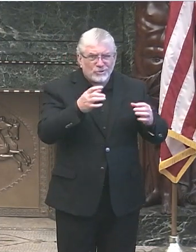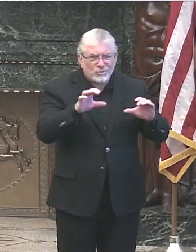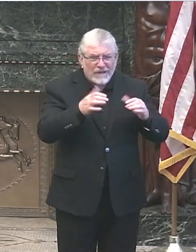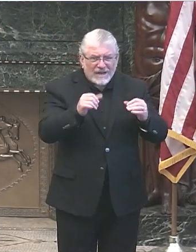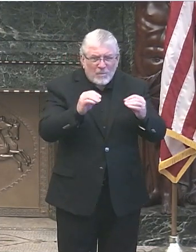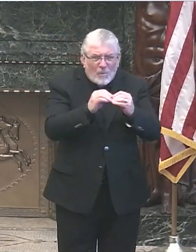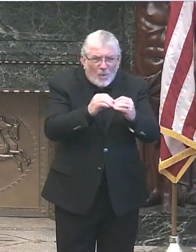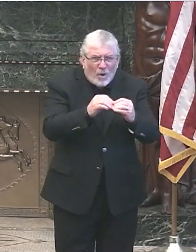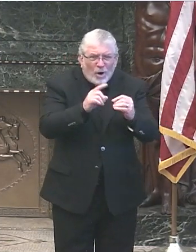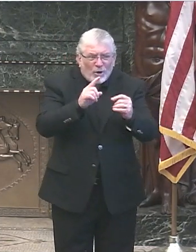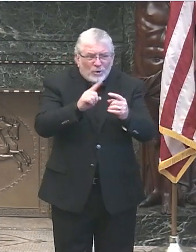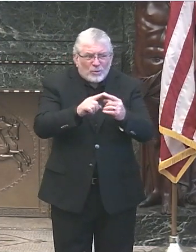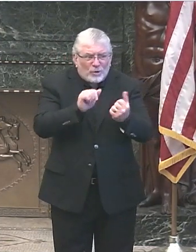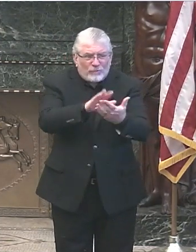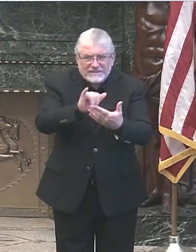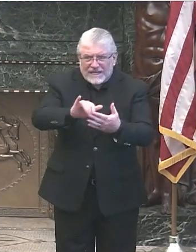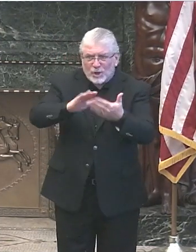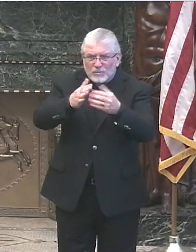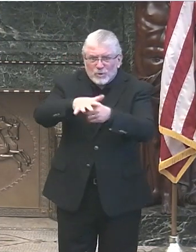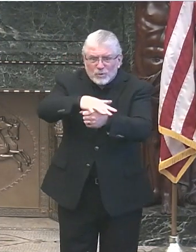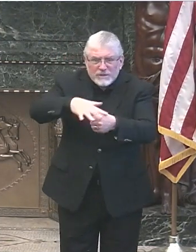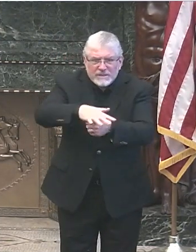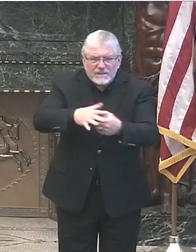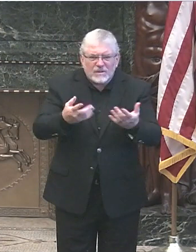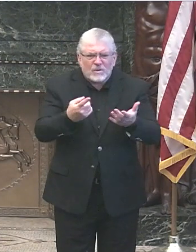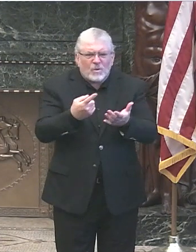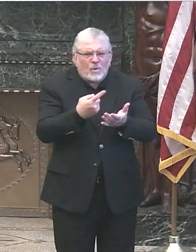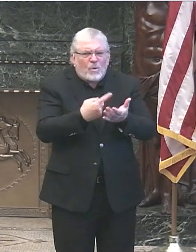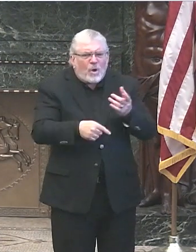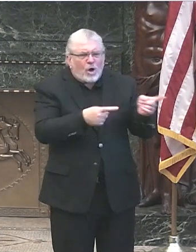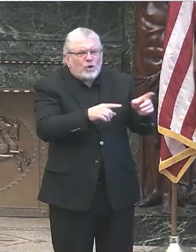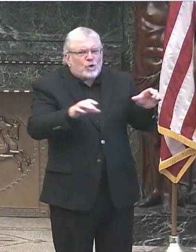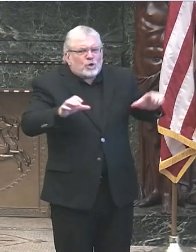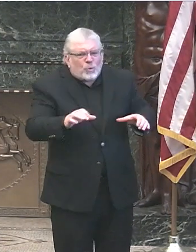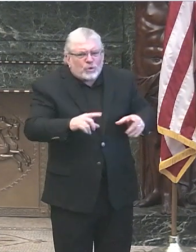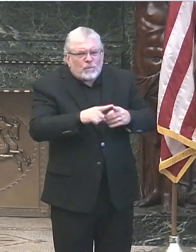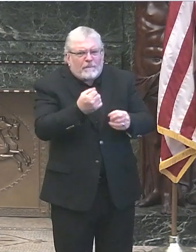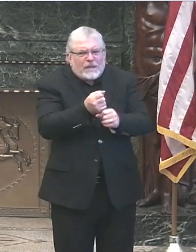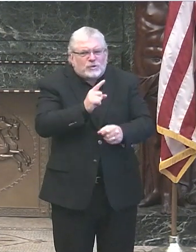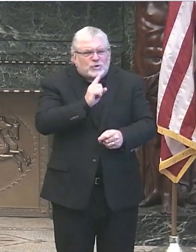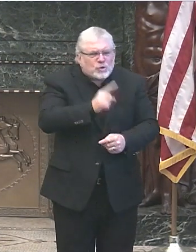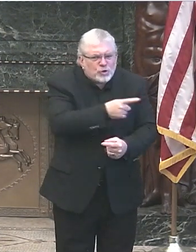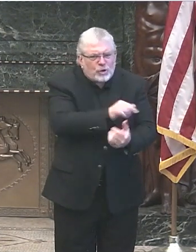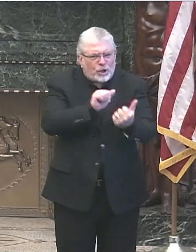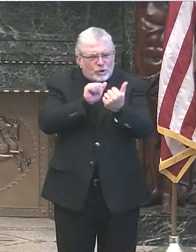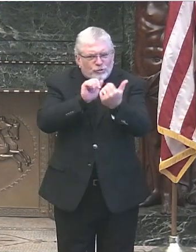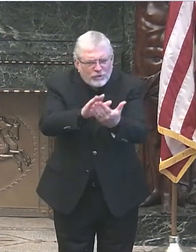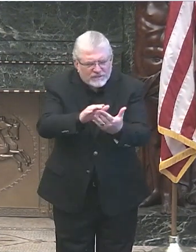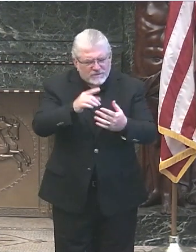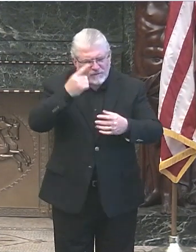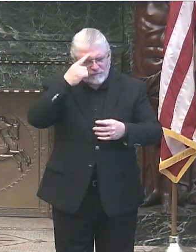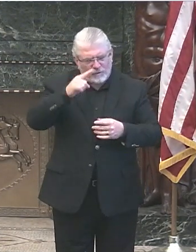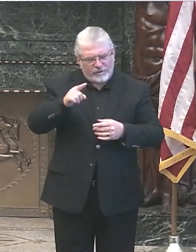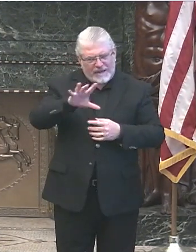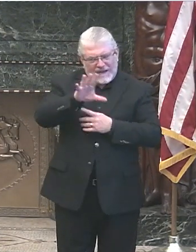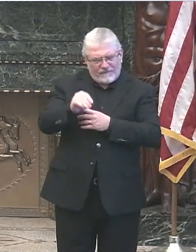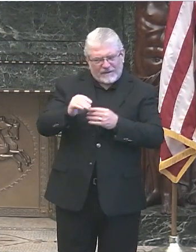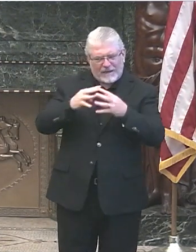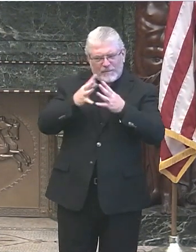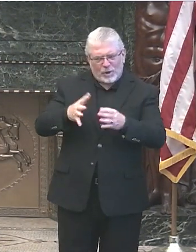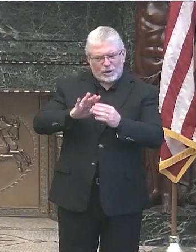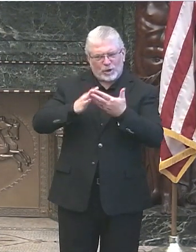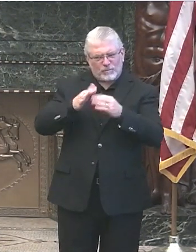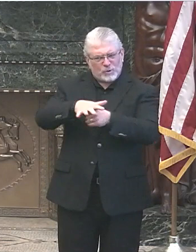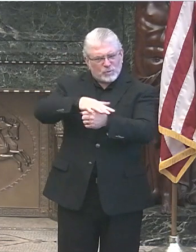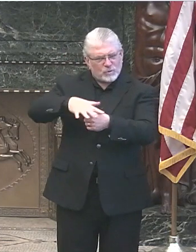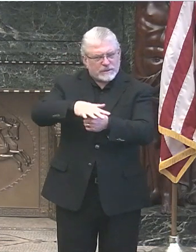is there more that needs to be done, and what are you doing to make sure that this issue is being addressed in the African American community? Well, there are 2 main things we're doing